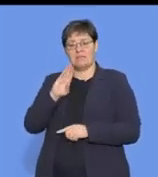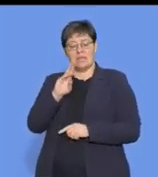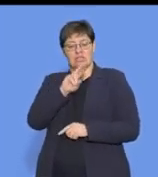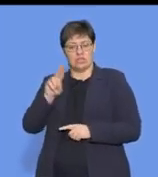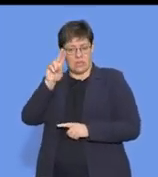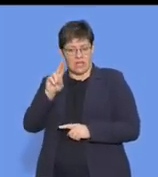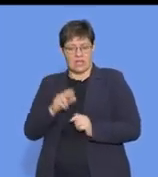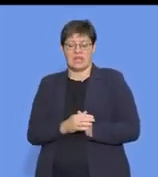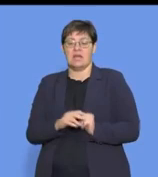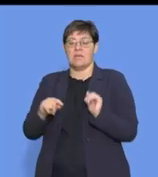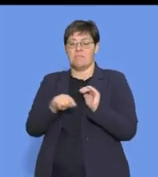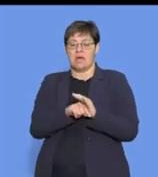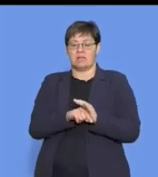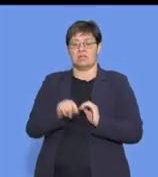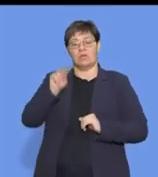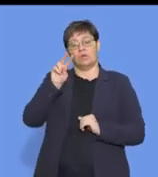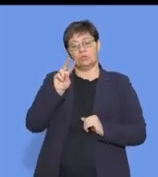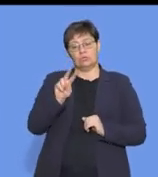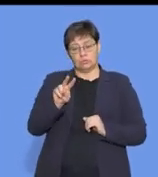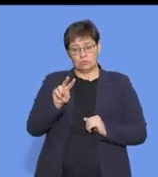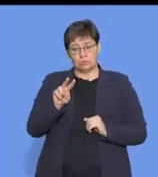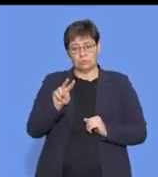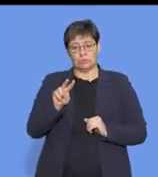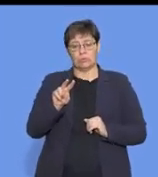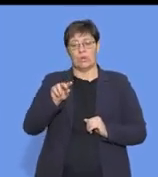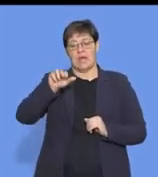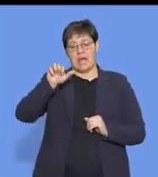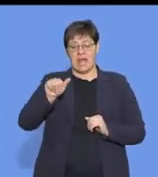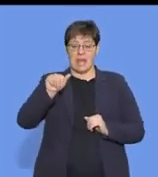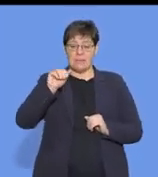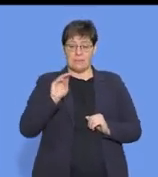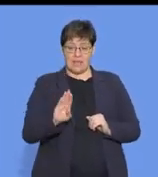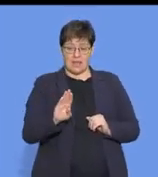other two sides are A squared plus B squared